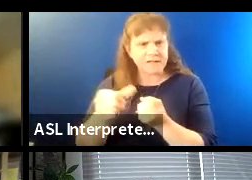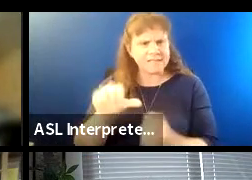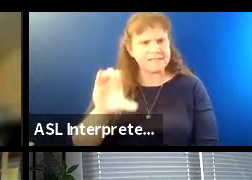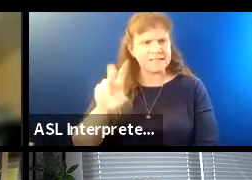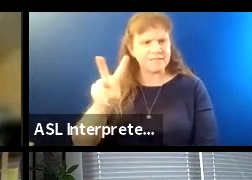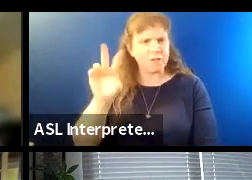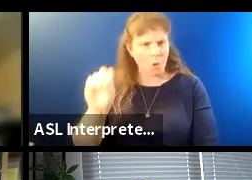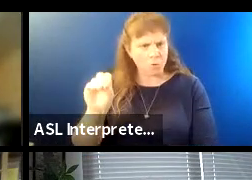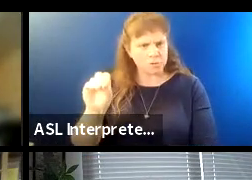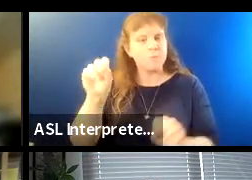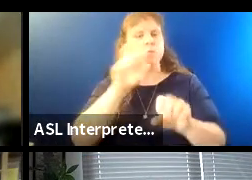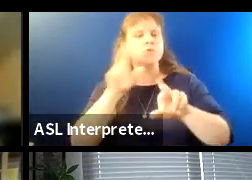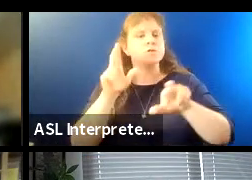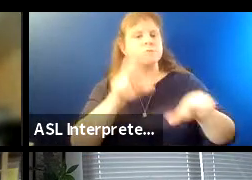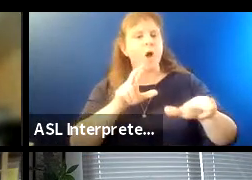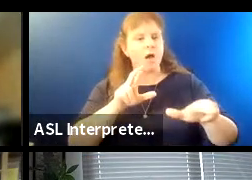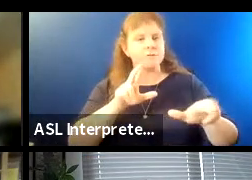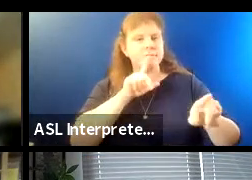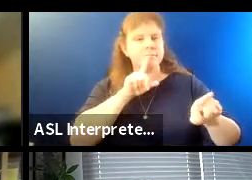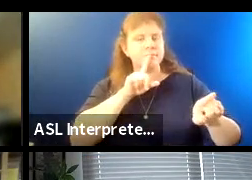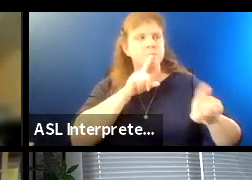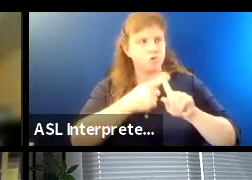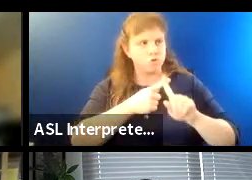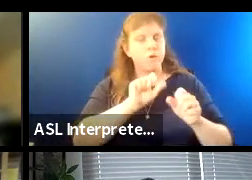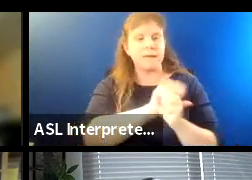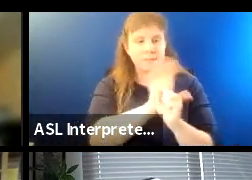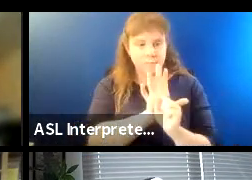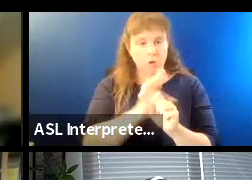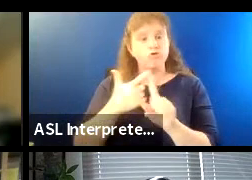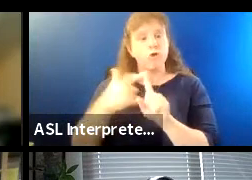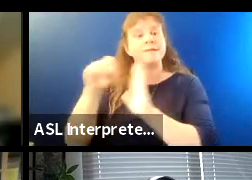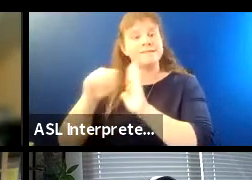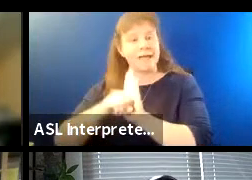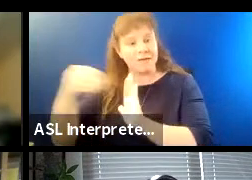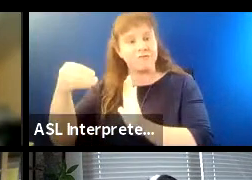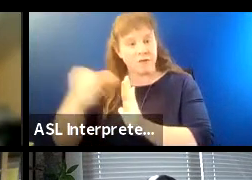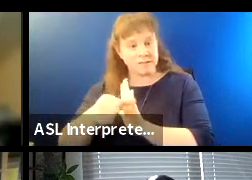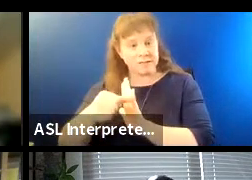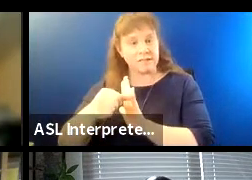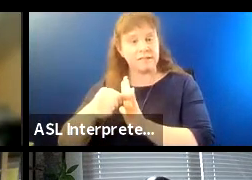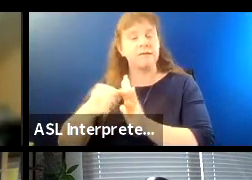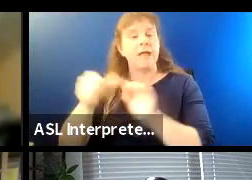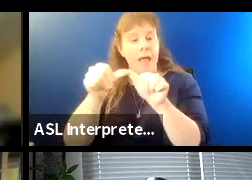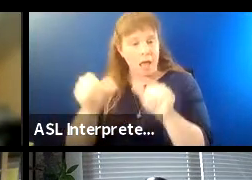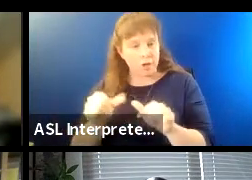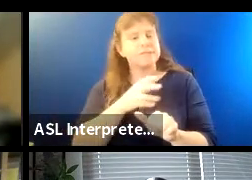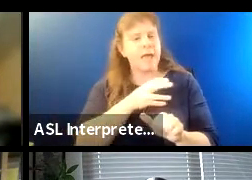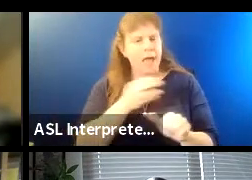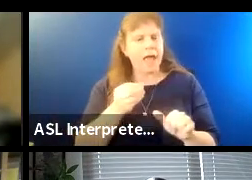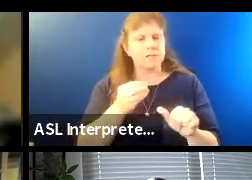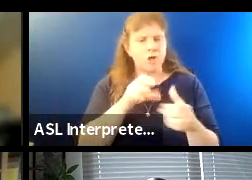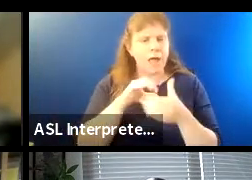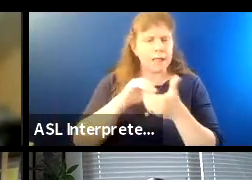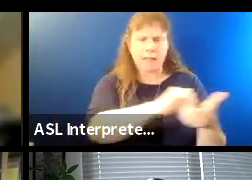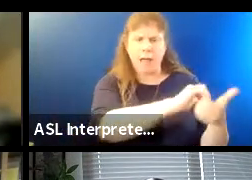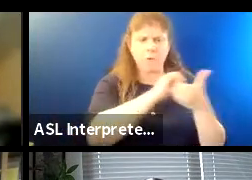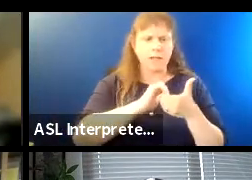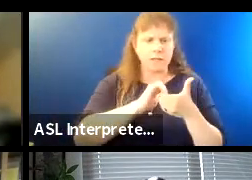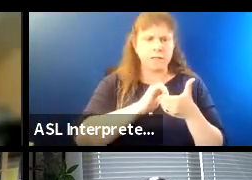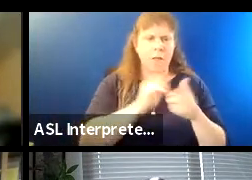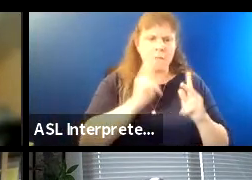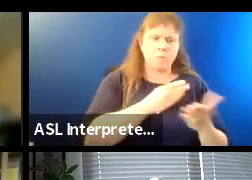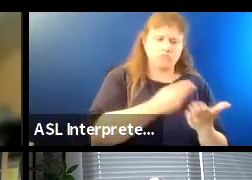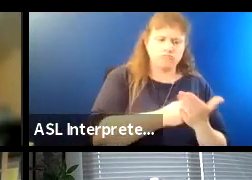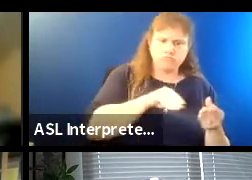pandemic, both from state funding sources and collaborating philanthropies. The funding streams are complicated